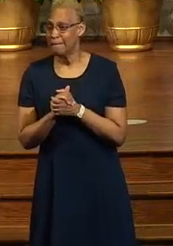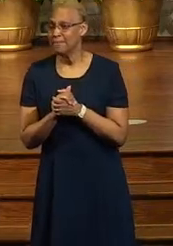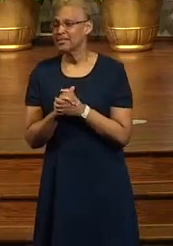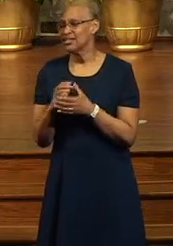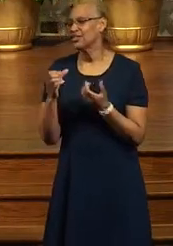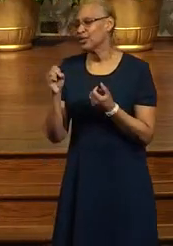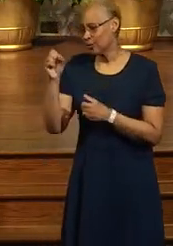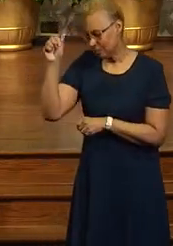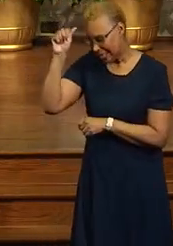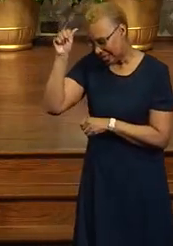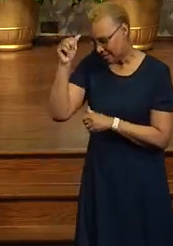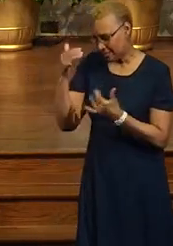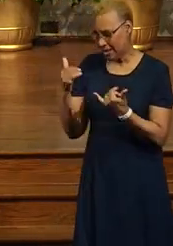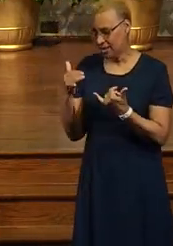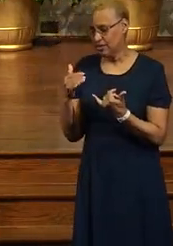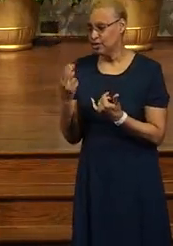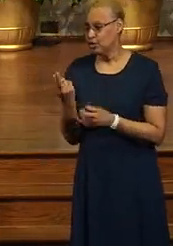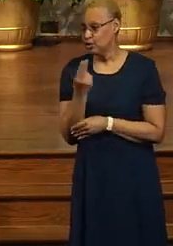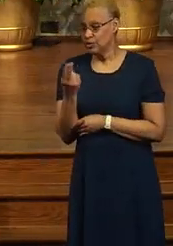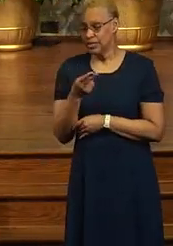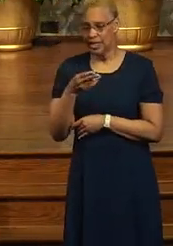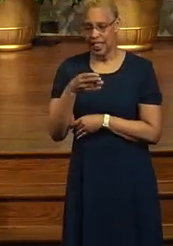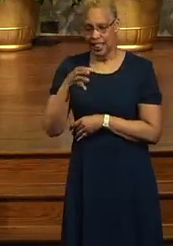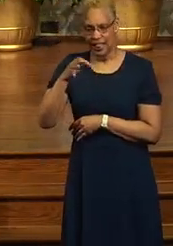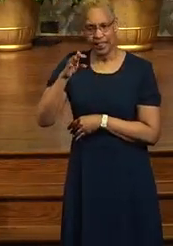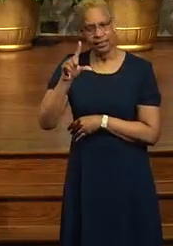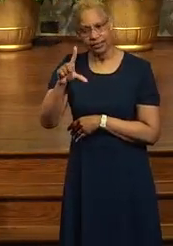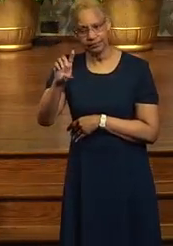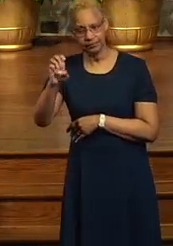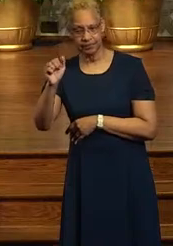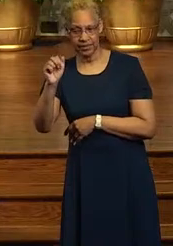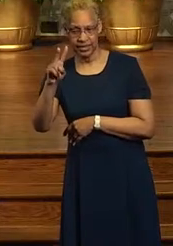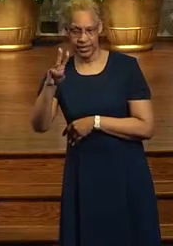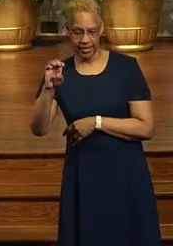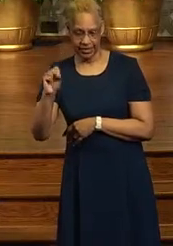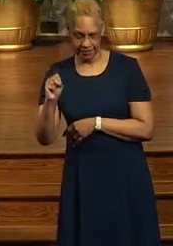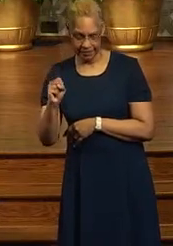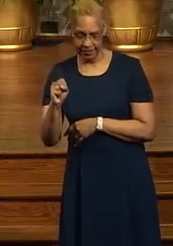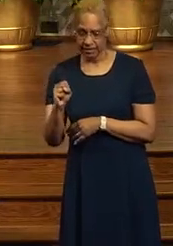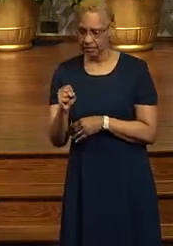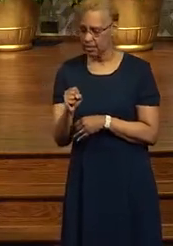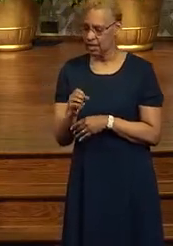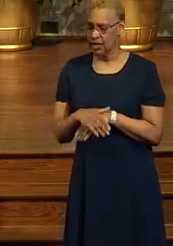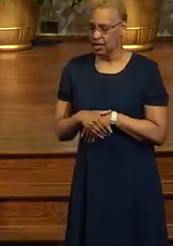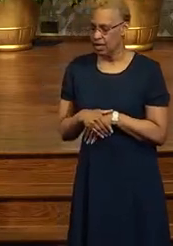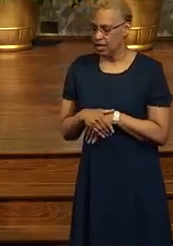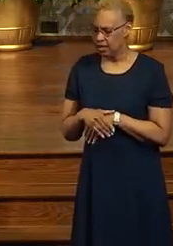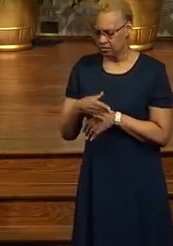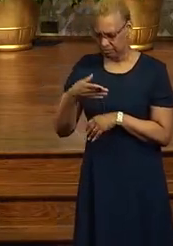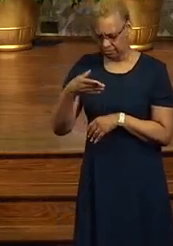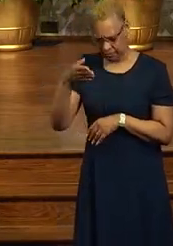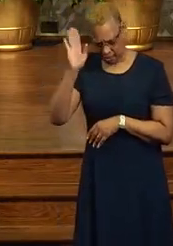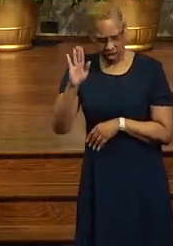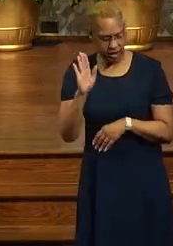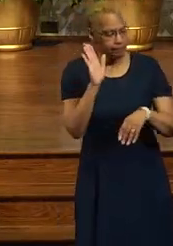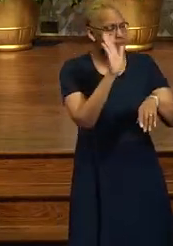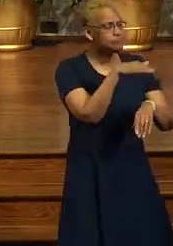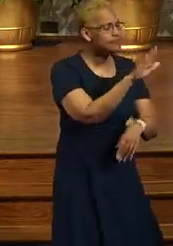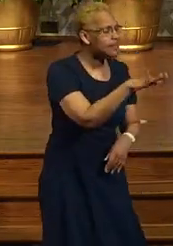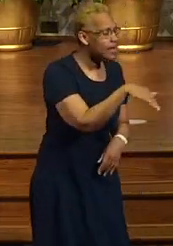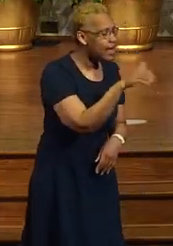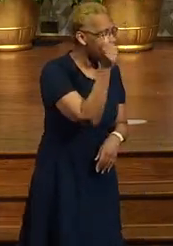fig leaves. And God is calling out to him, Adam, where art thou? Covered in